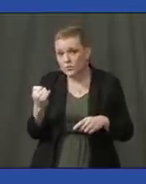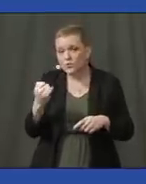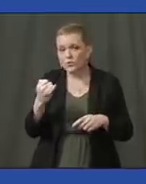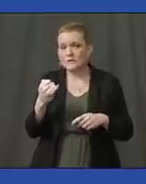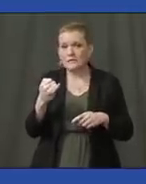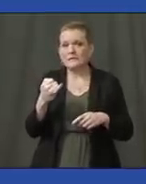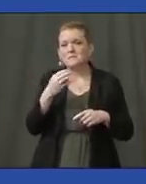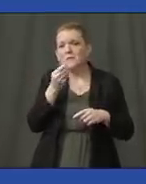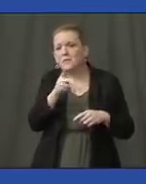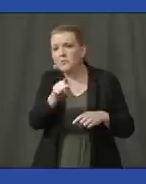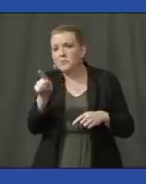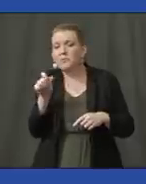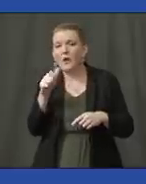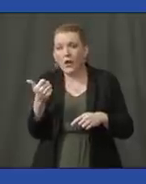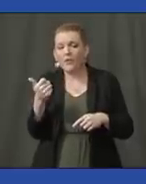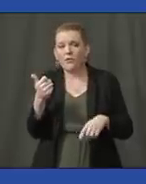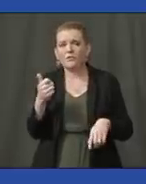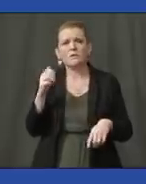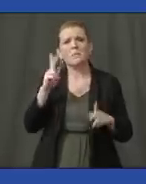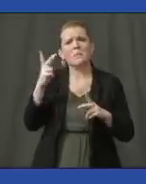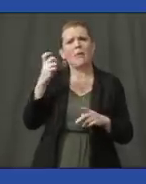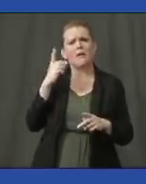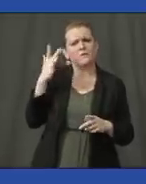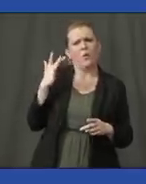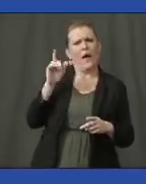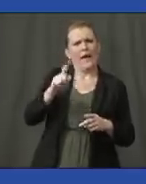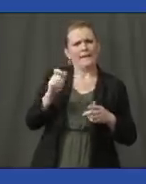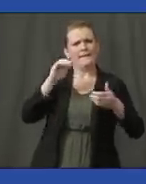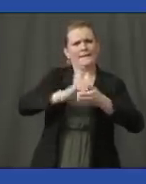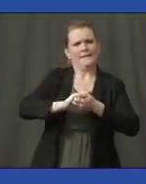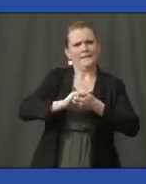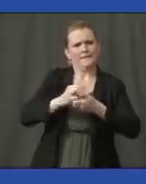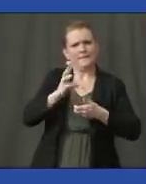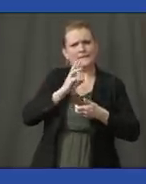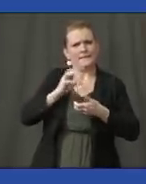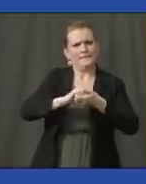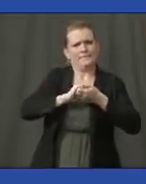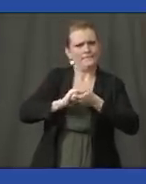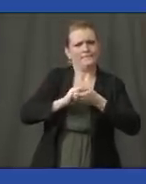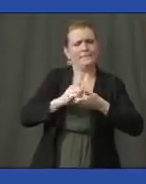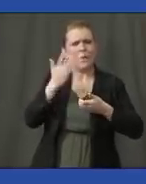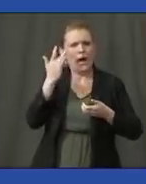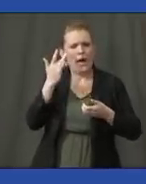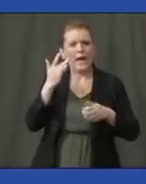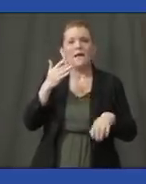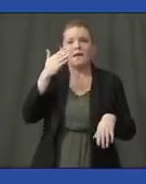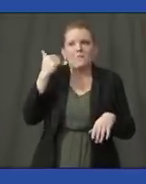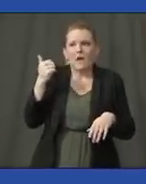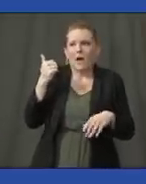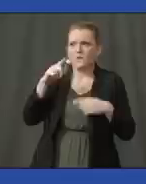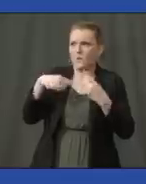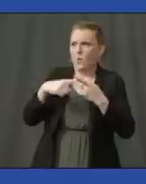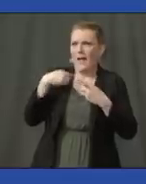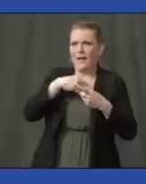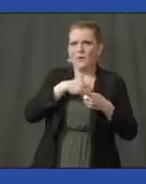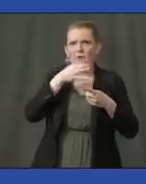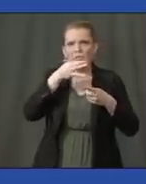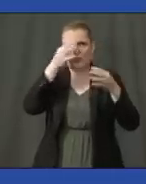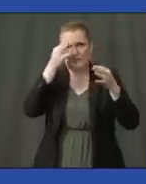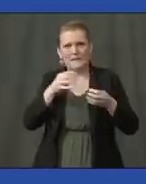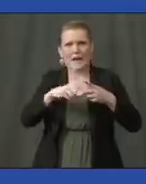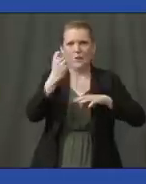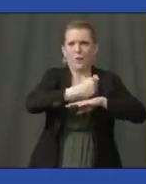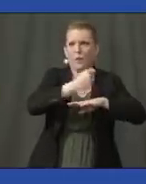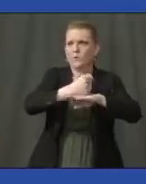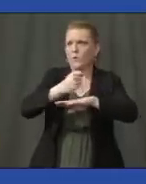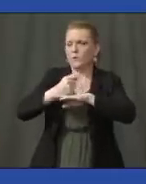partnership? Because we worked together when it came to how we were going to slowly close things down and do everything we could with social